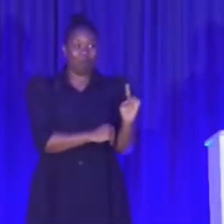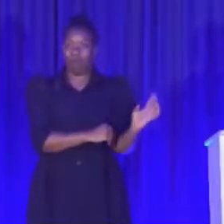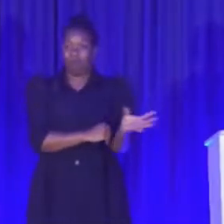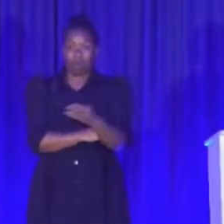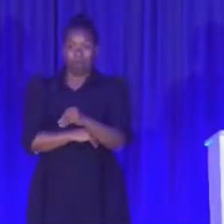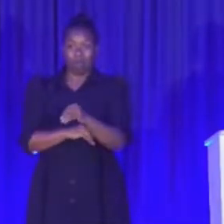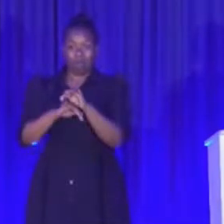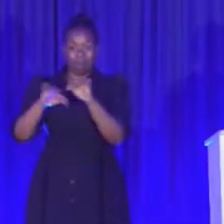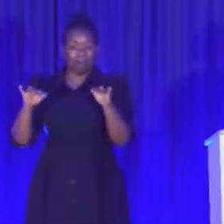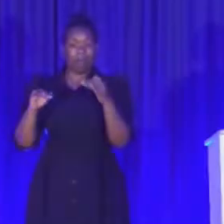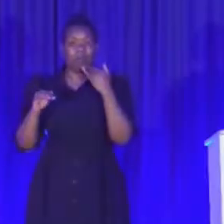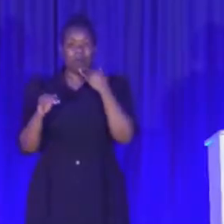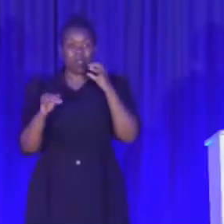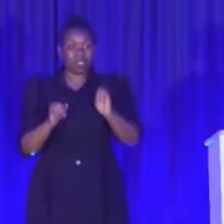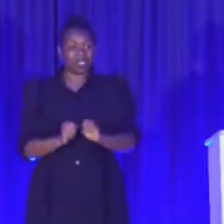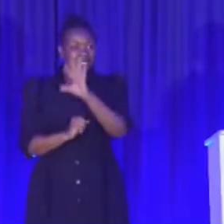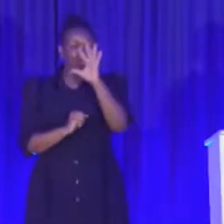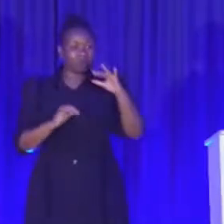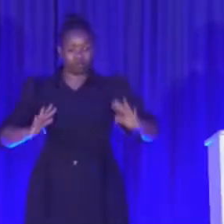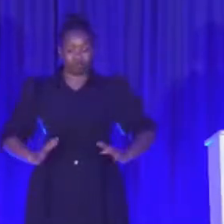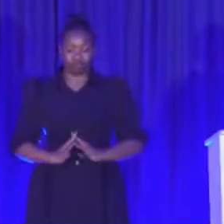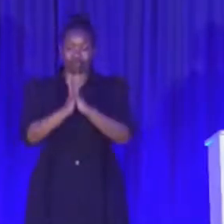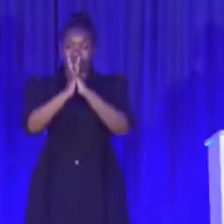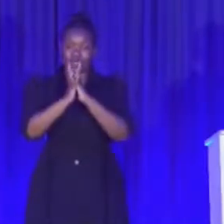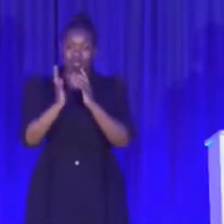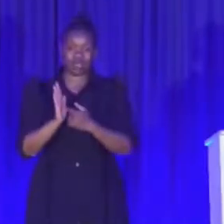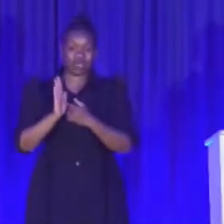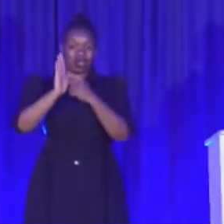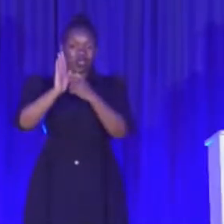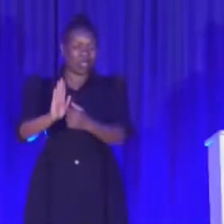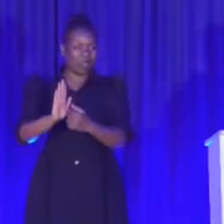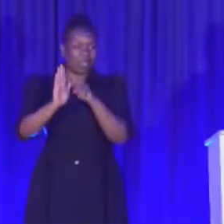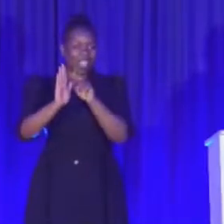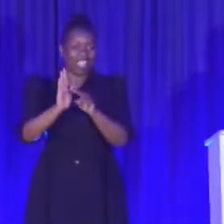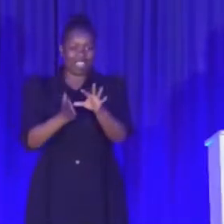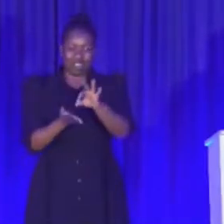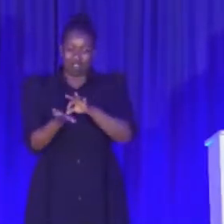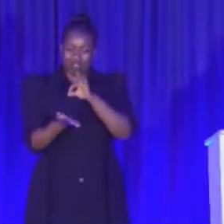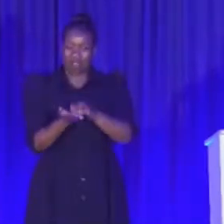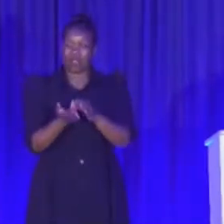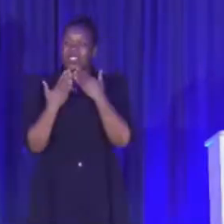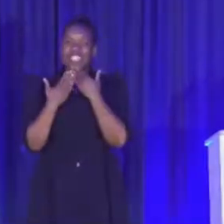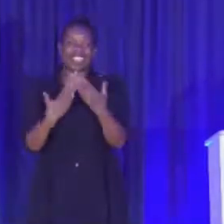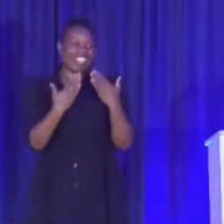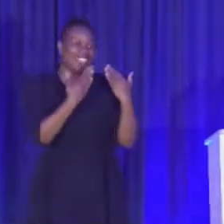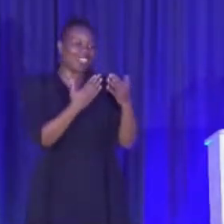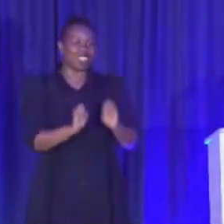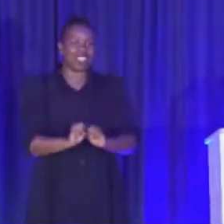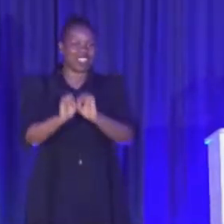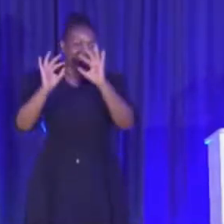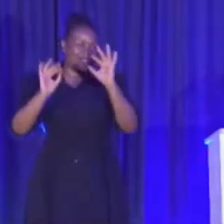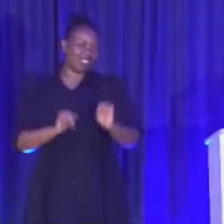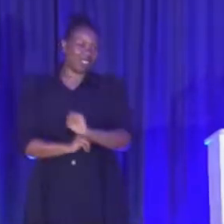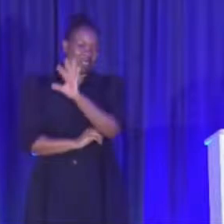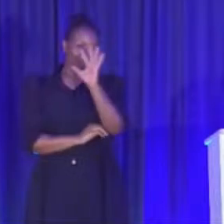South African, to get up, to show up, and to vote. Thank you, South Africa.